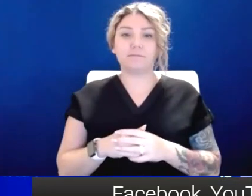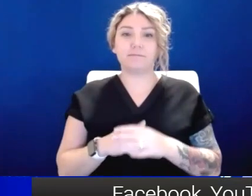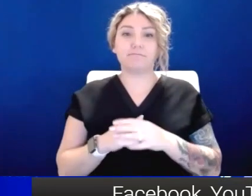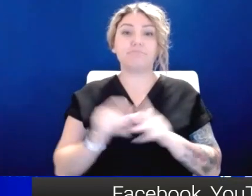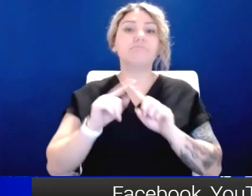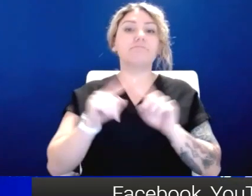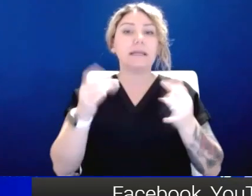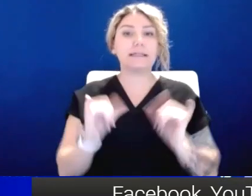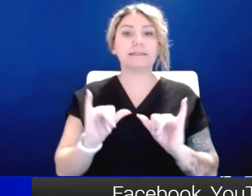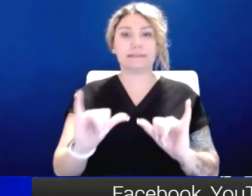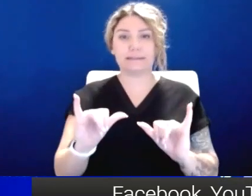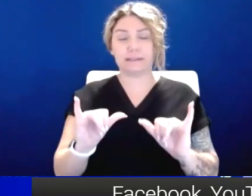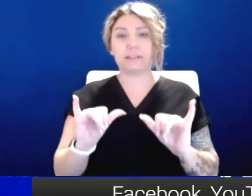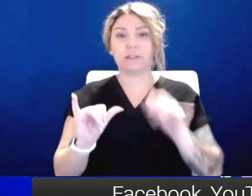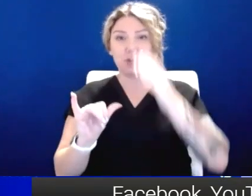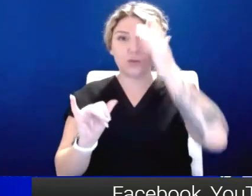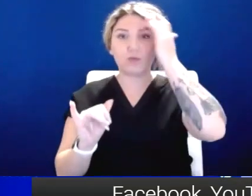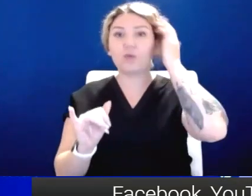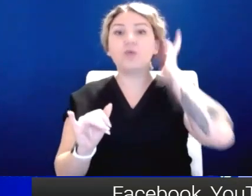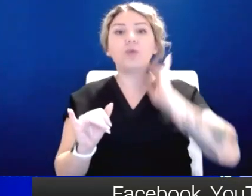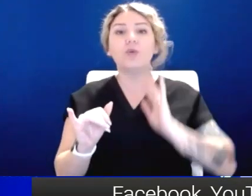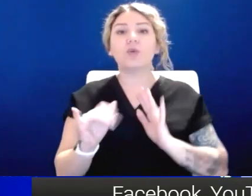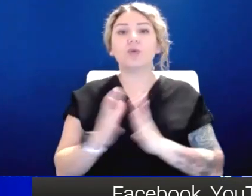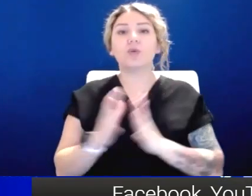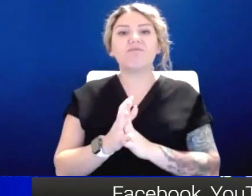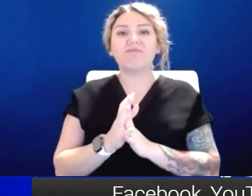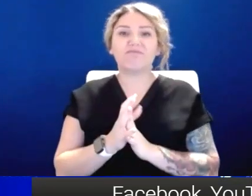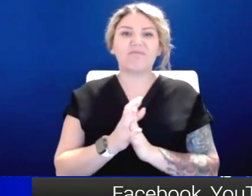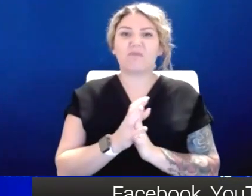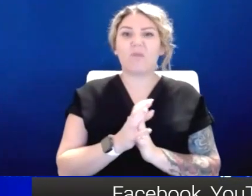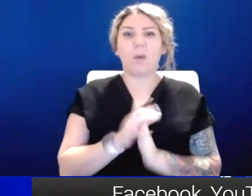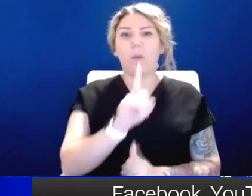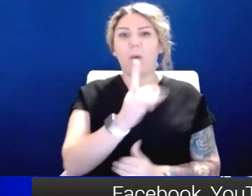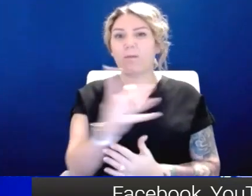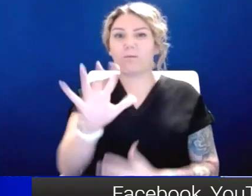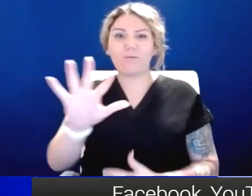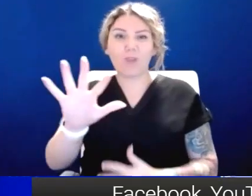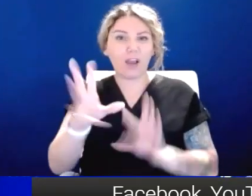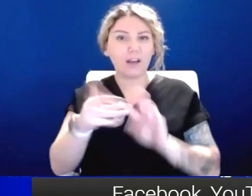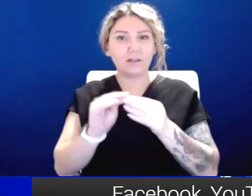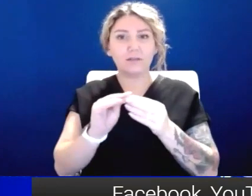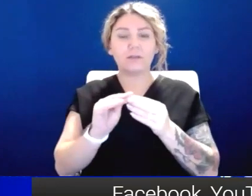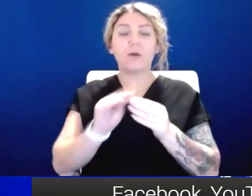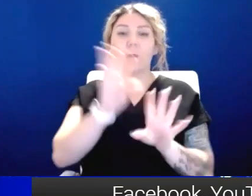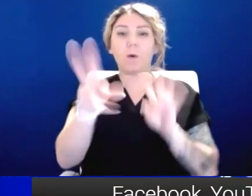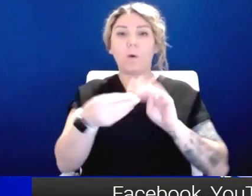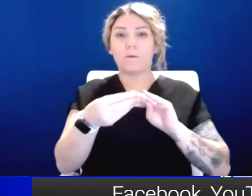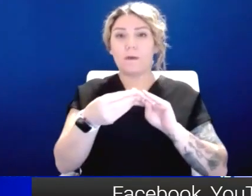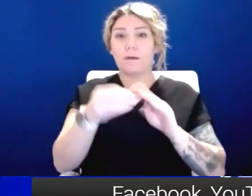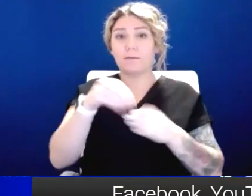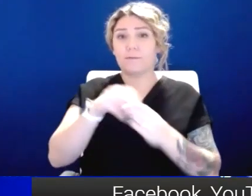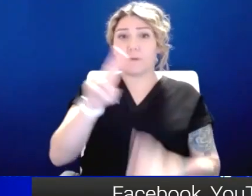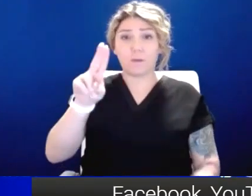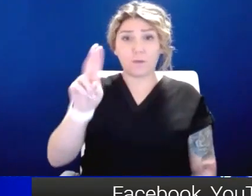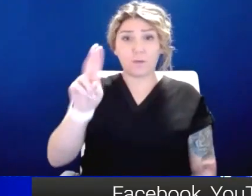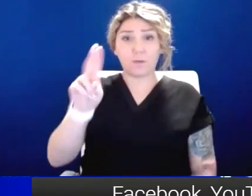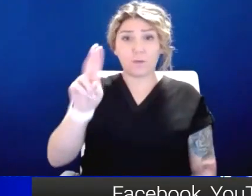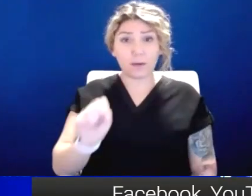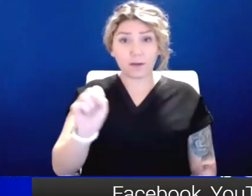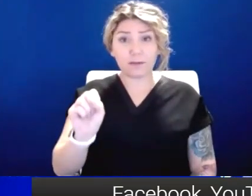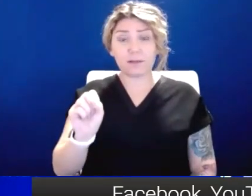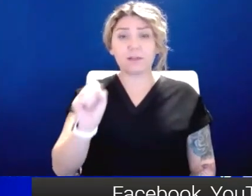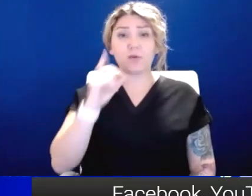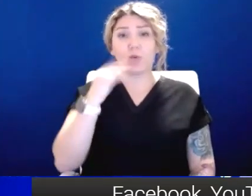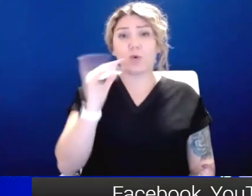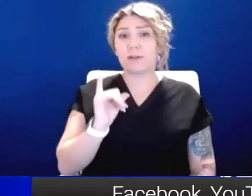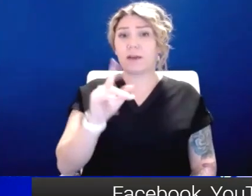remains, again, in the single digits. That's good. We know we have seen overall in the United States, and it looks like in Kansas and Missouri,